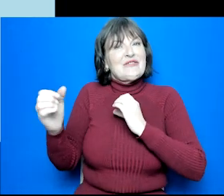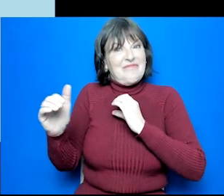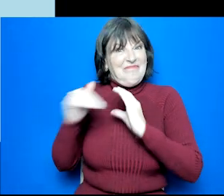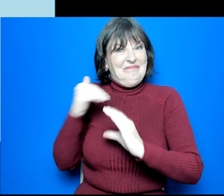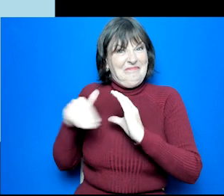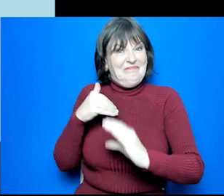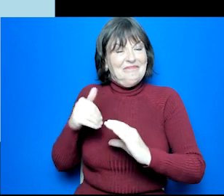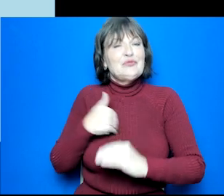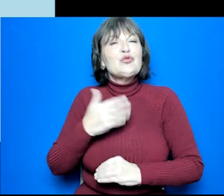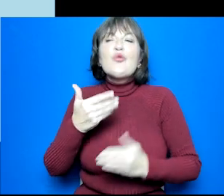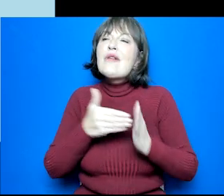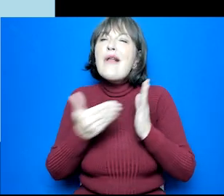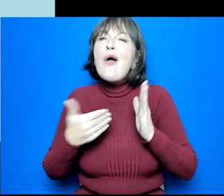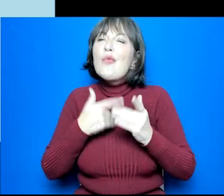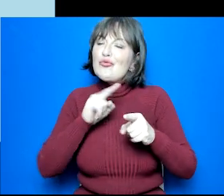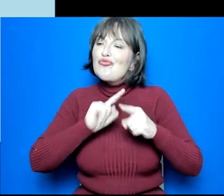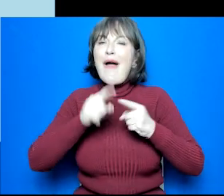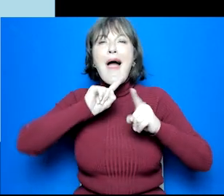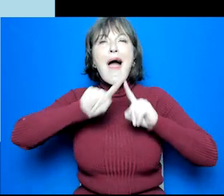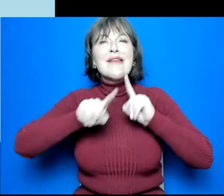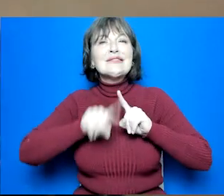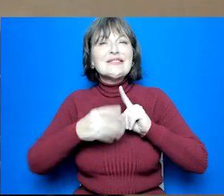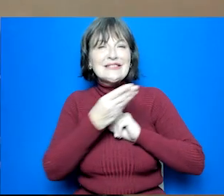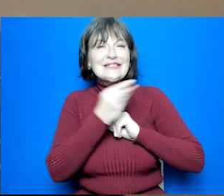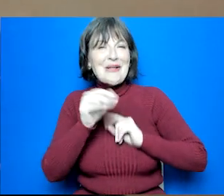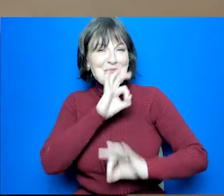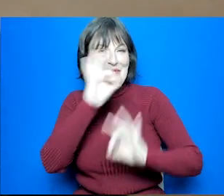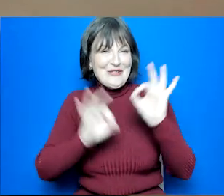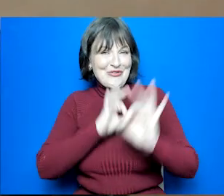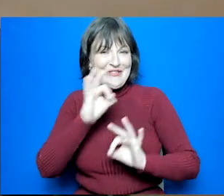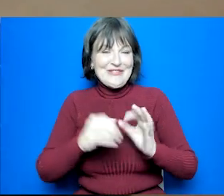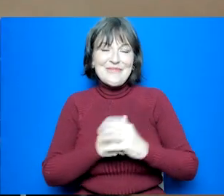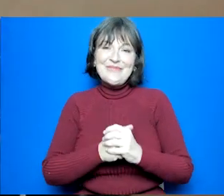So we're going to have a look at some of those now and answer as many as we can.